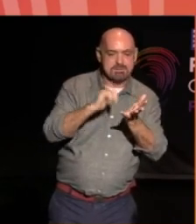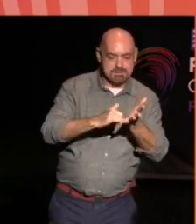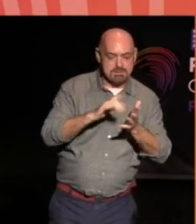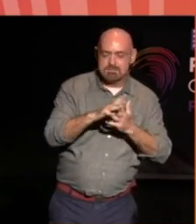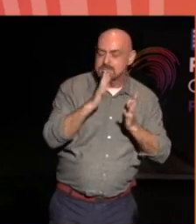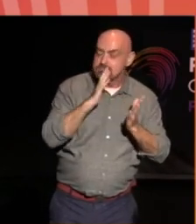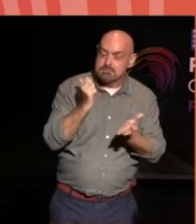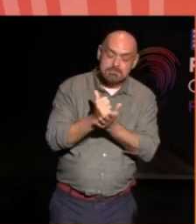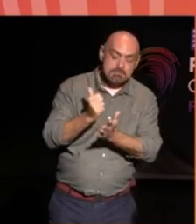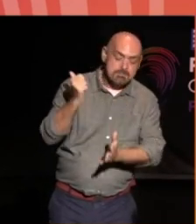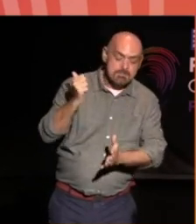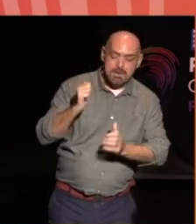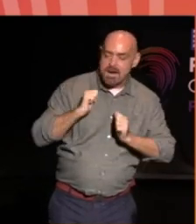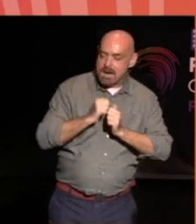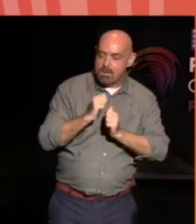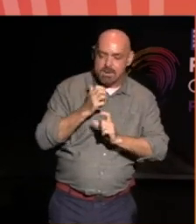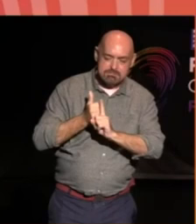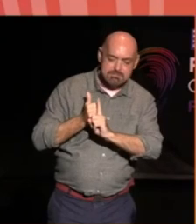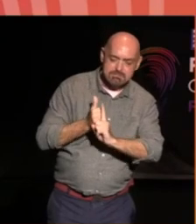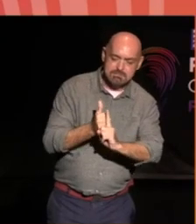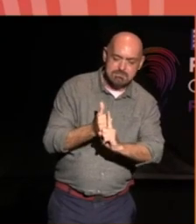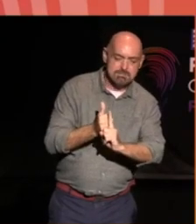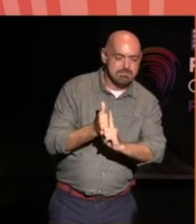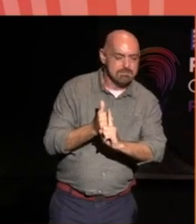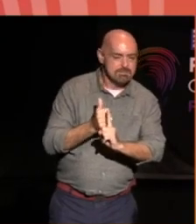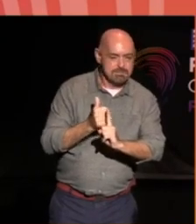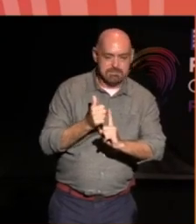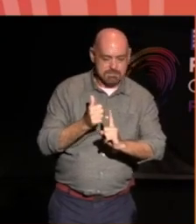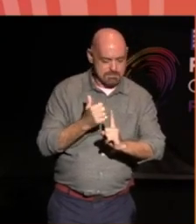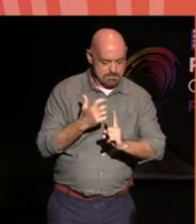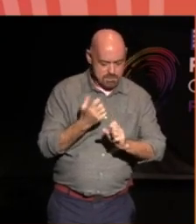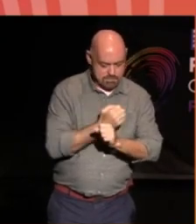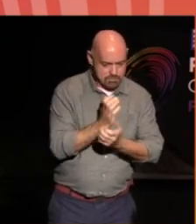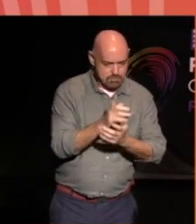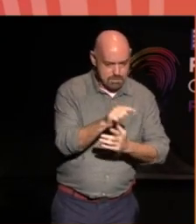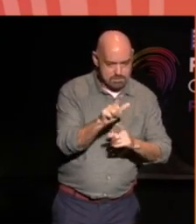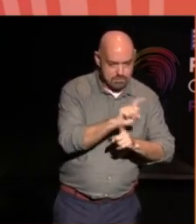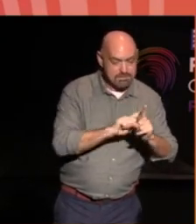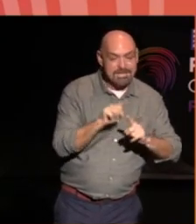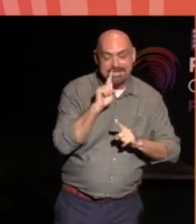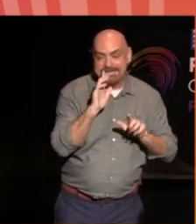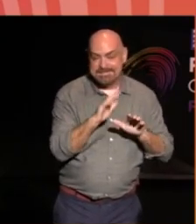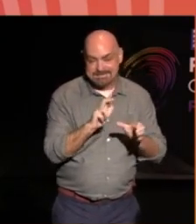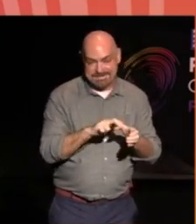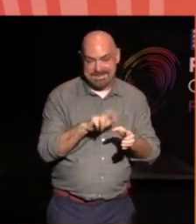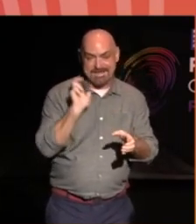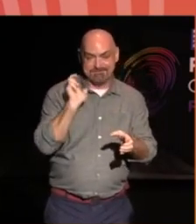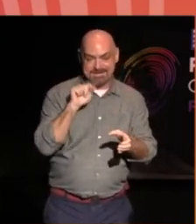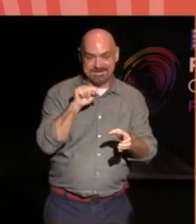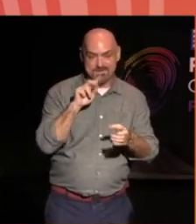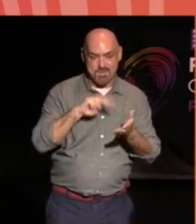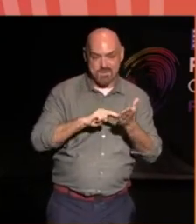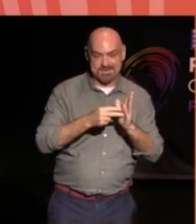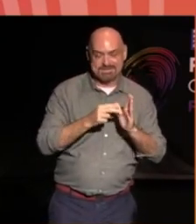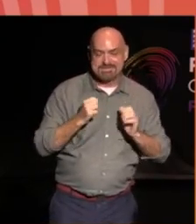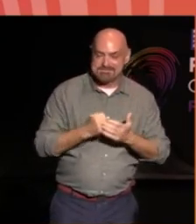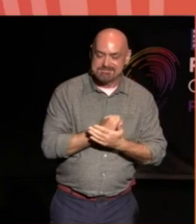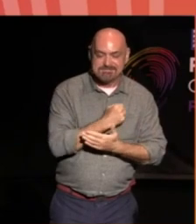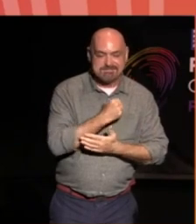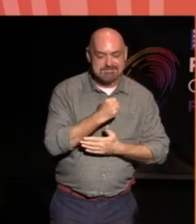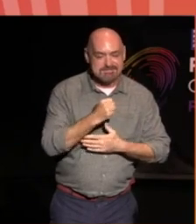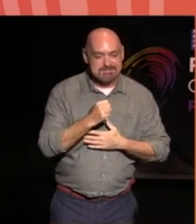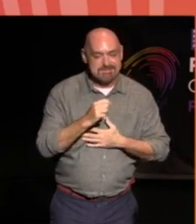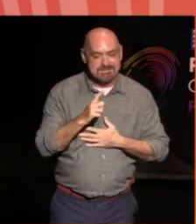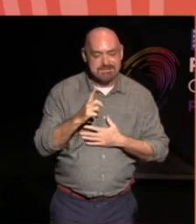brilliant spine, allowing all of this to come about. And he's leaving the organisation